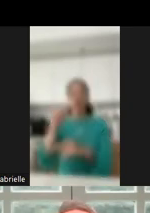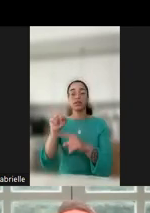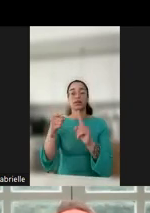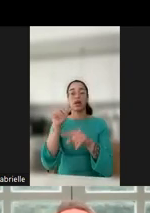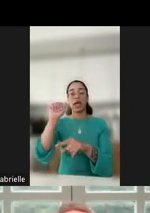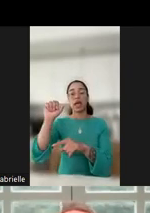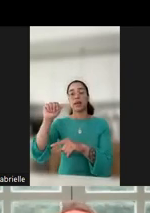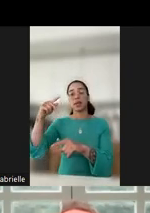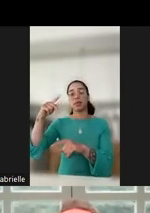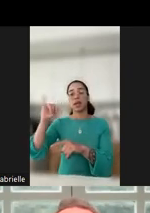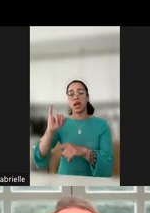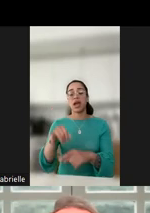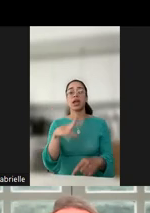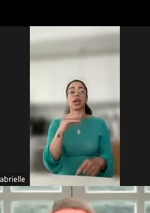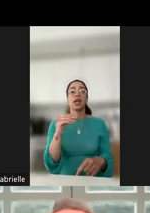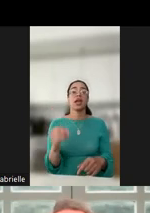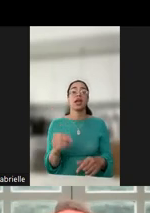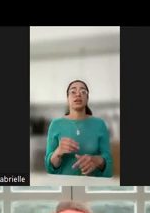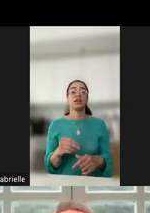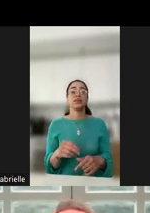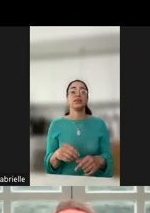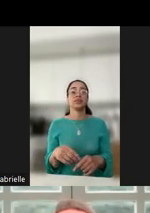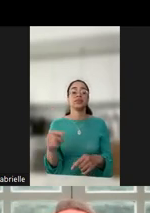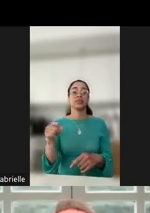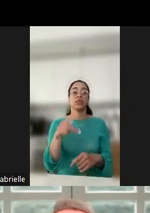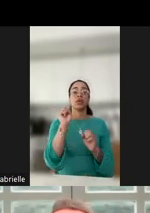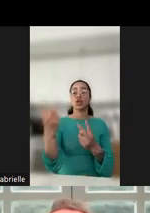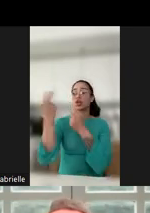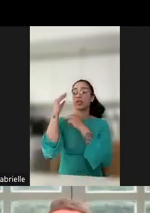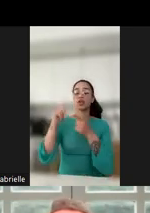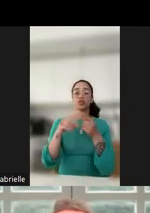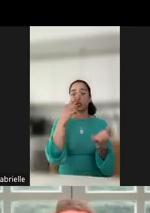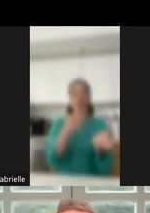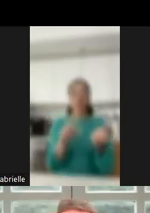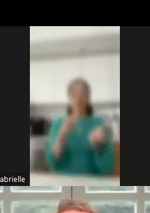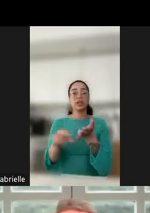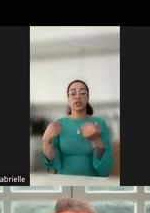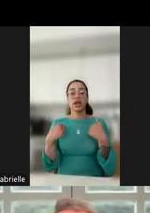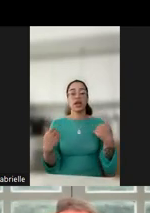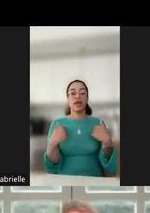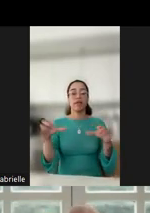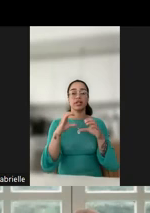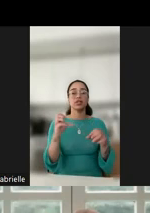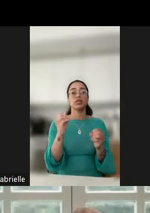slide, I also have listed some of the references I have done to prepare for this slide deck. So